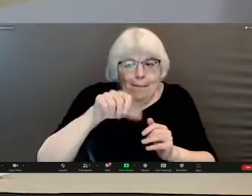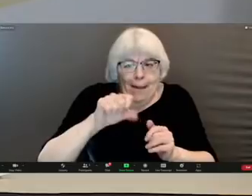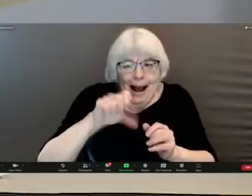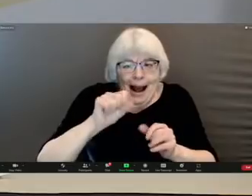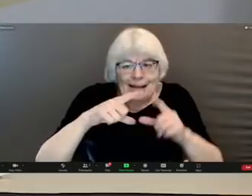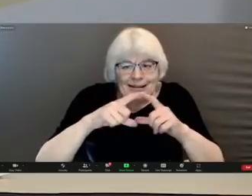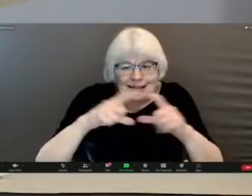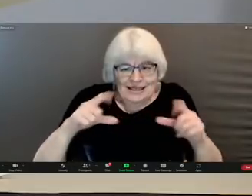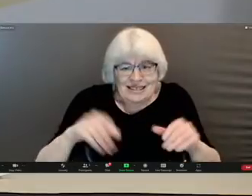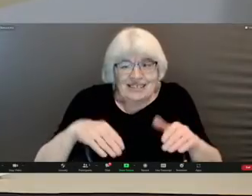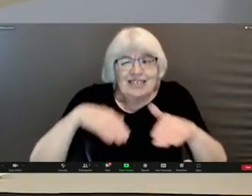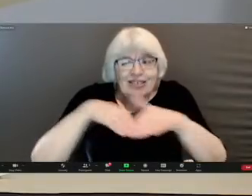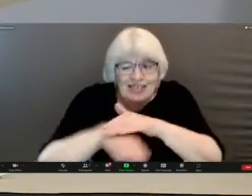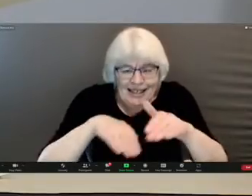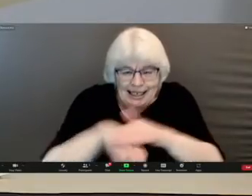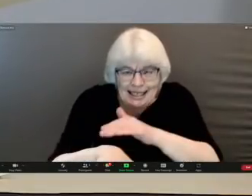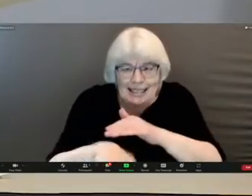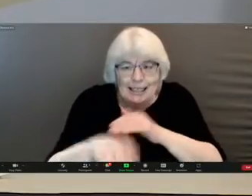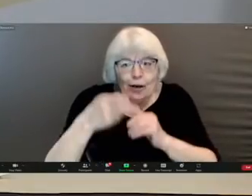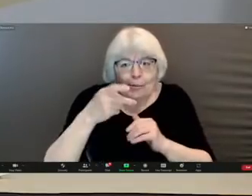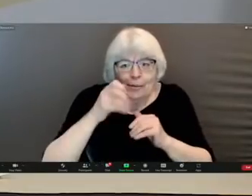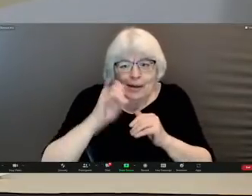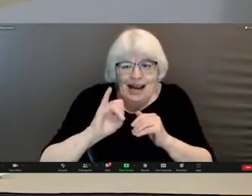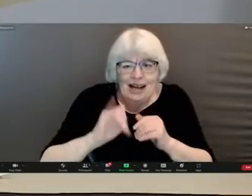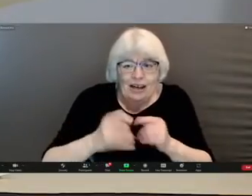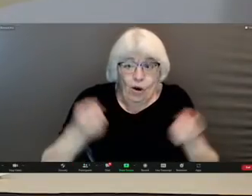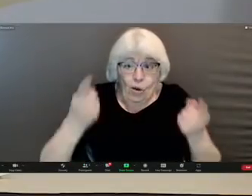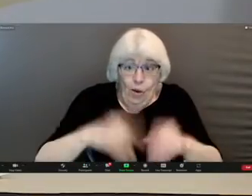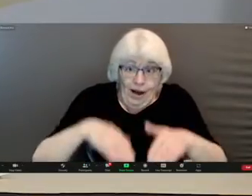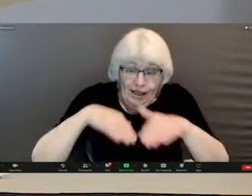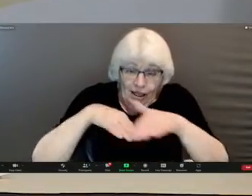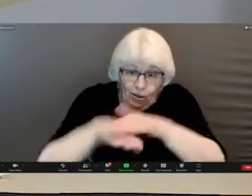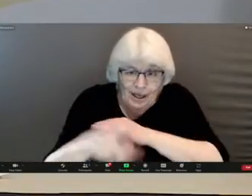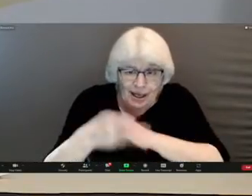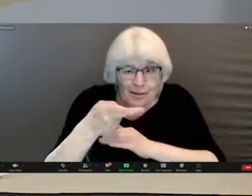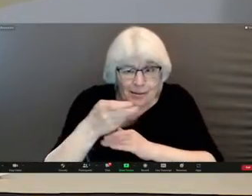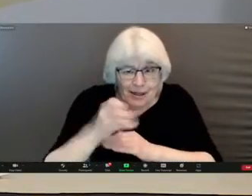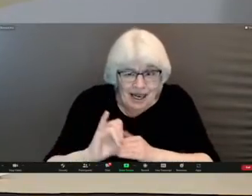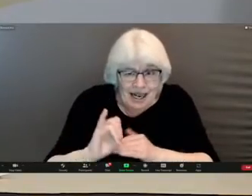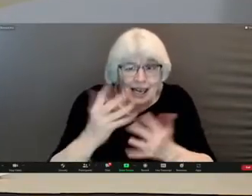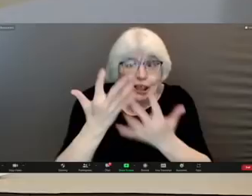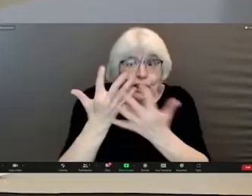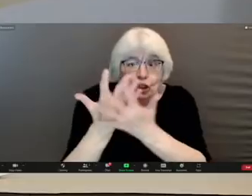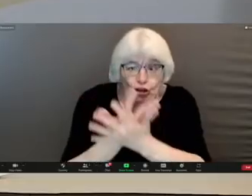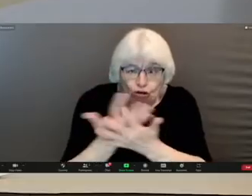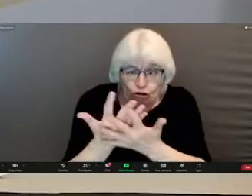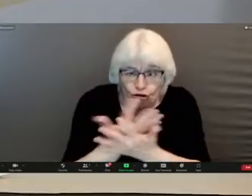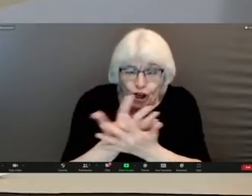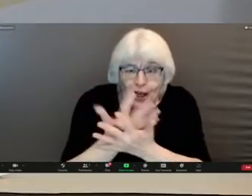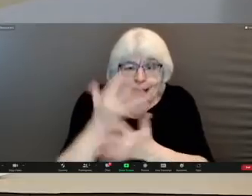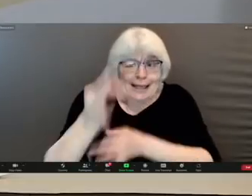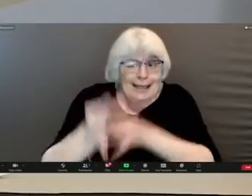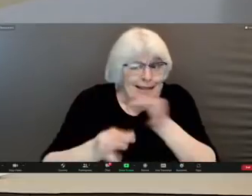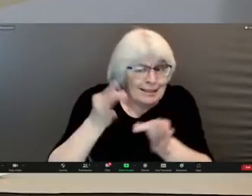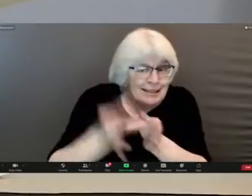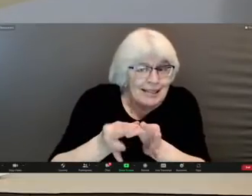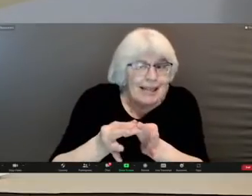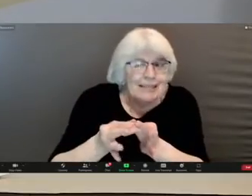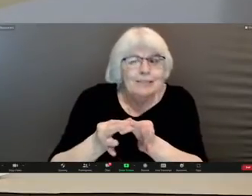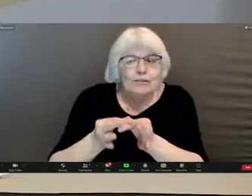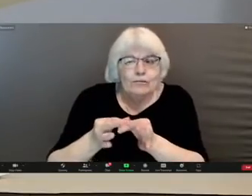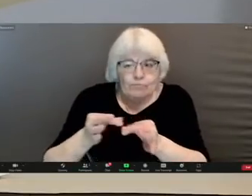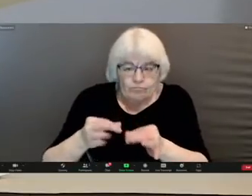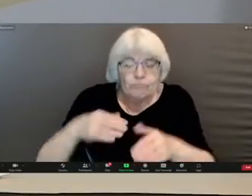PEI, and individuals arriving from outside Atlantic Canada, just as a reminder, are tested at the points of entry, along with